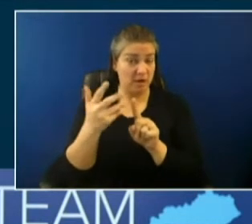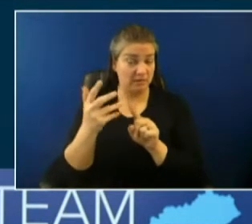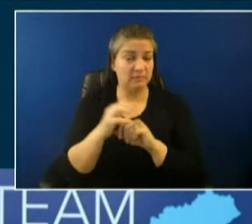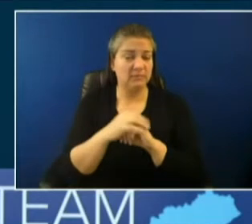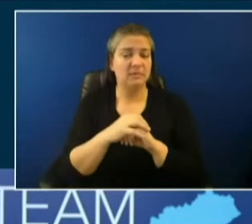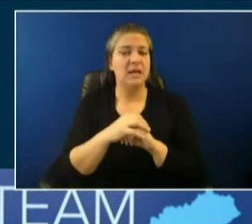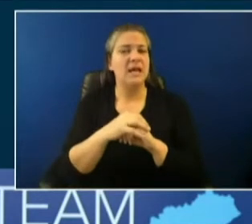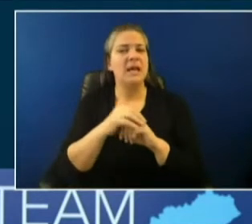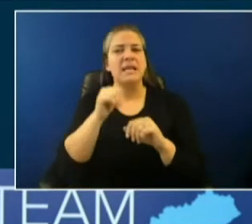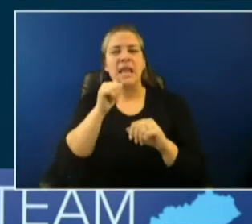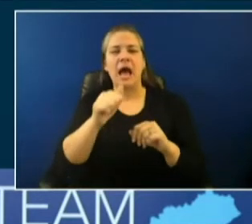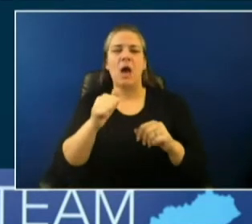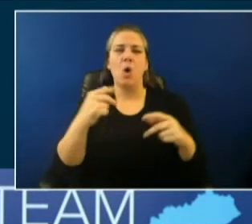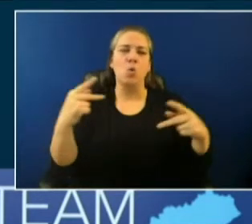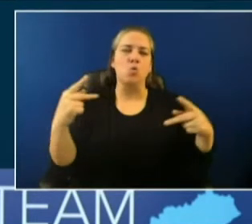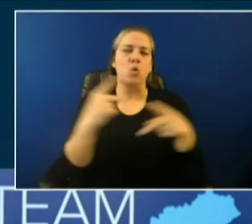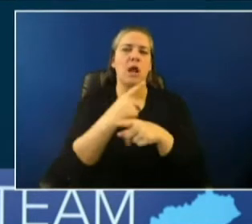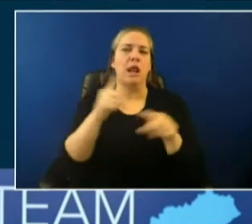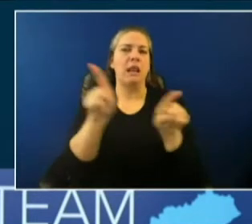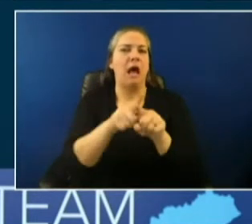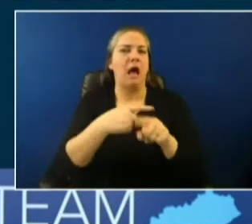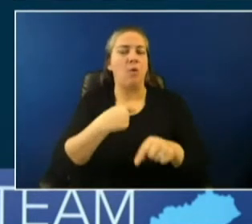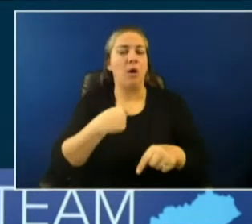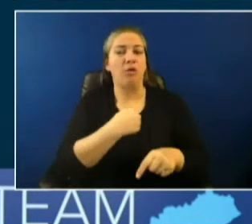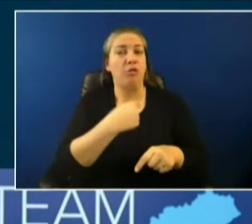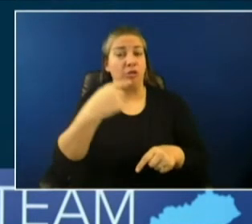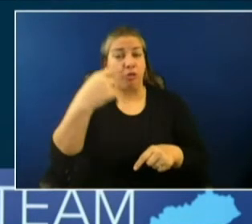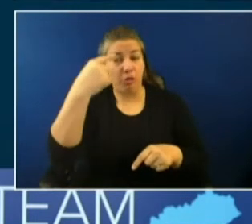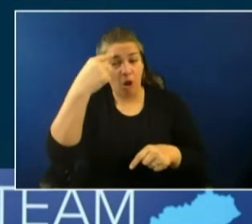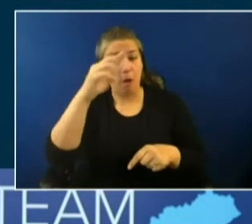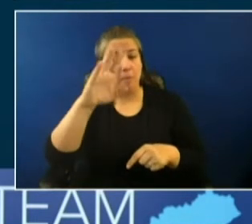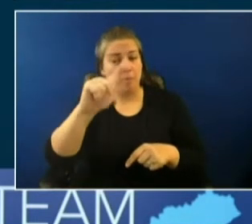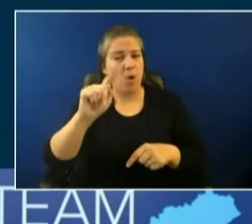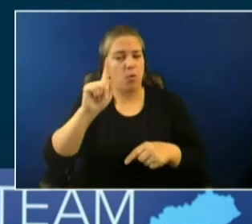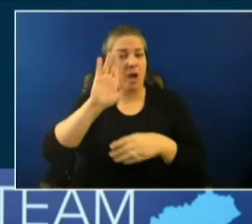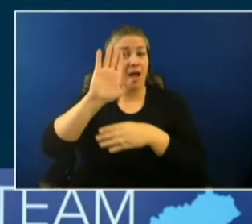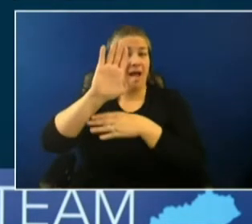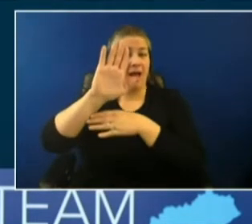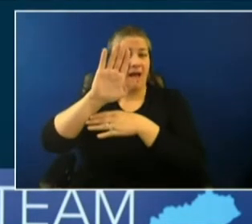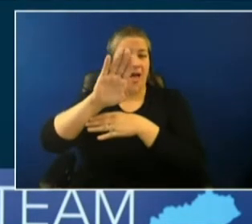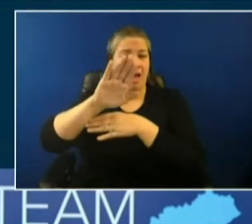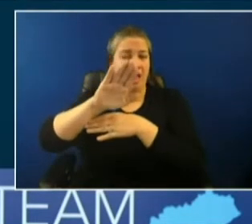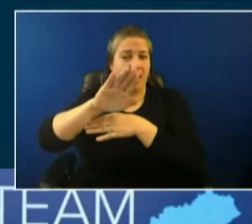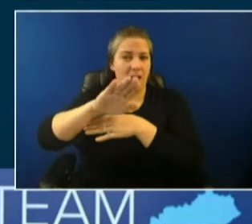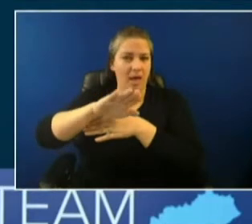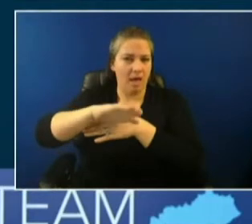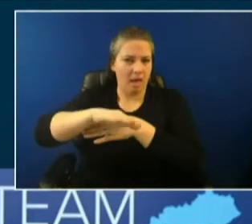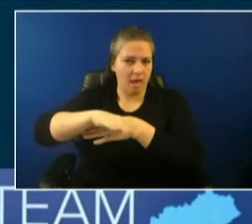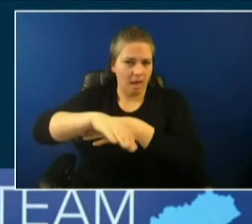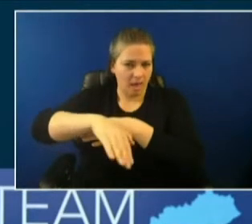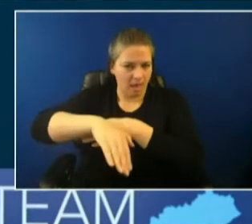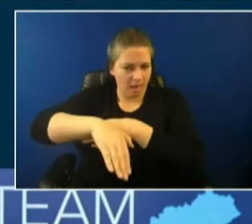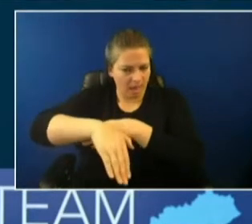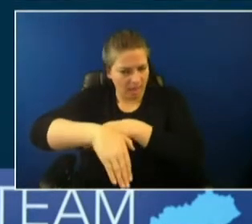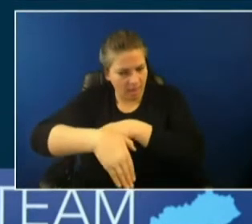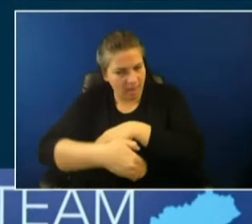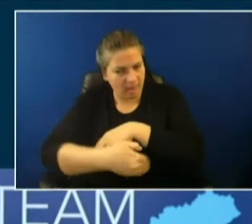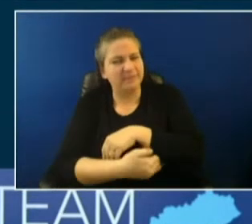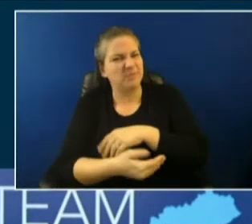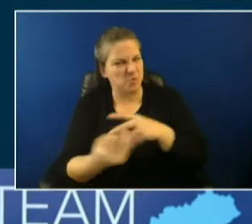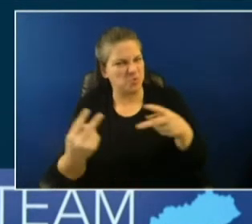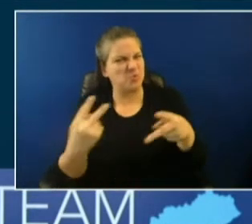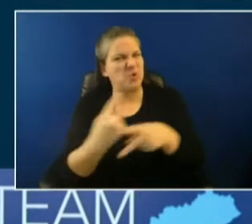it's going to go into the evening and overnight hours, which exacerbates some of the risk for power